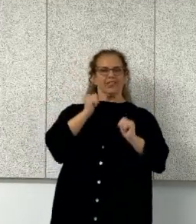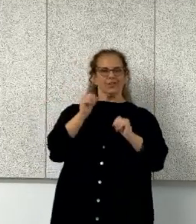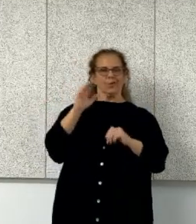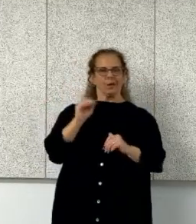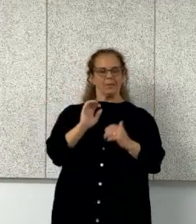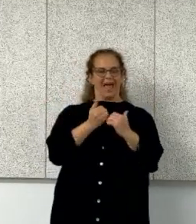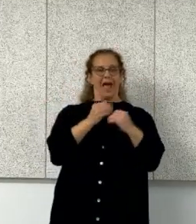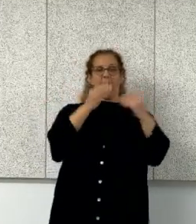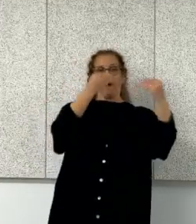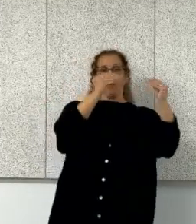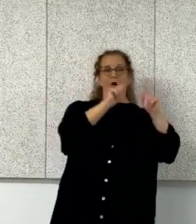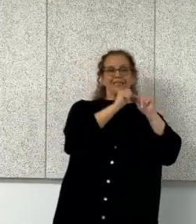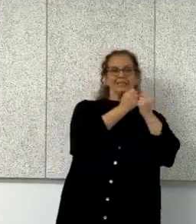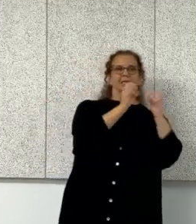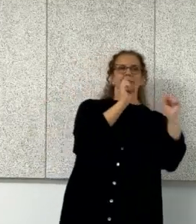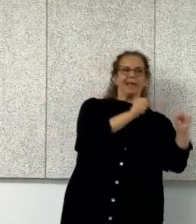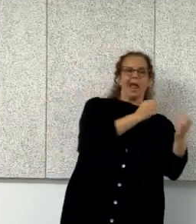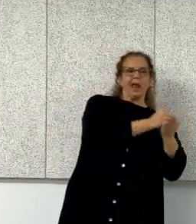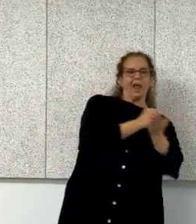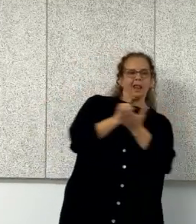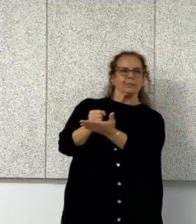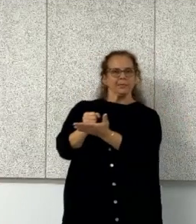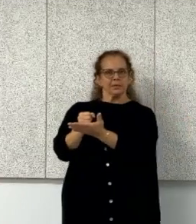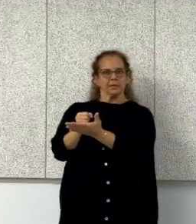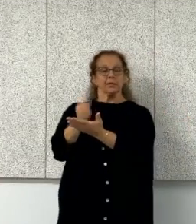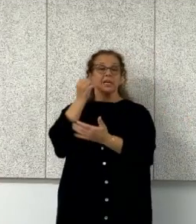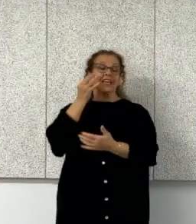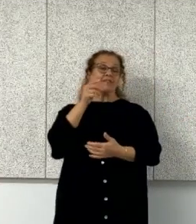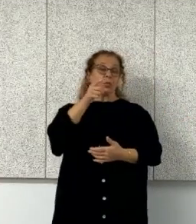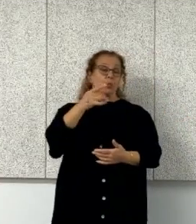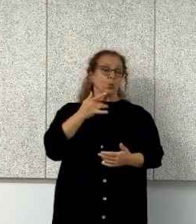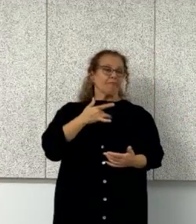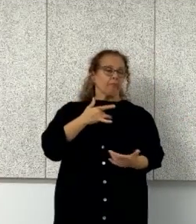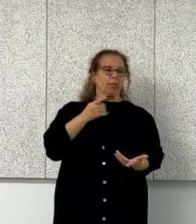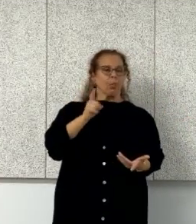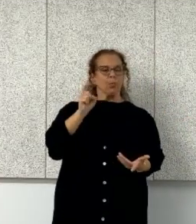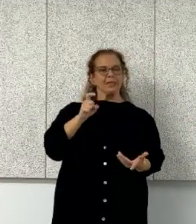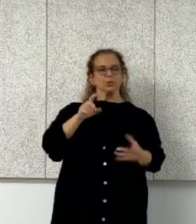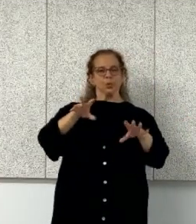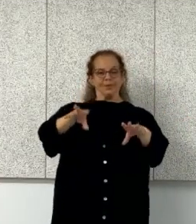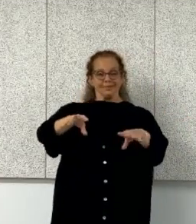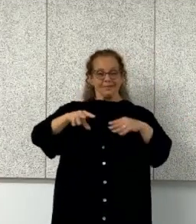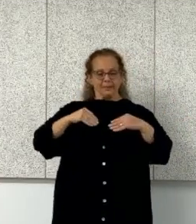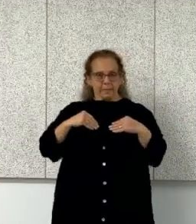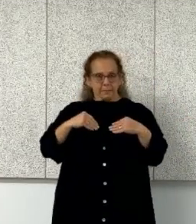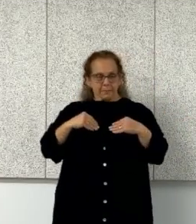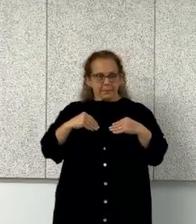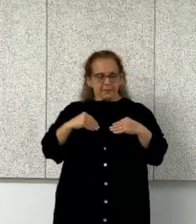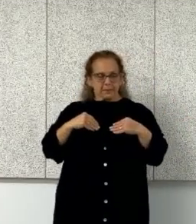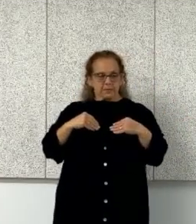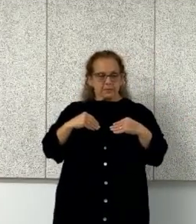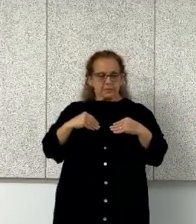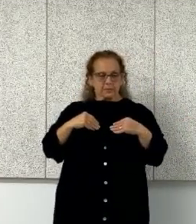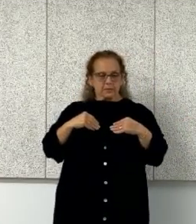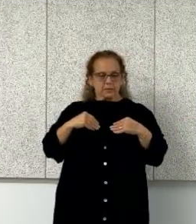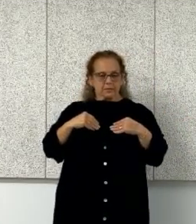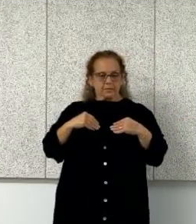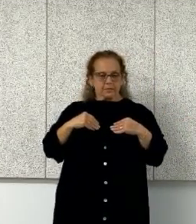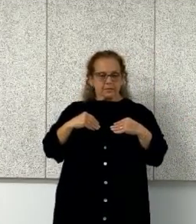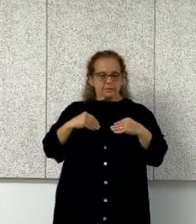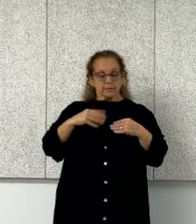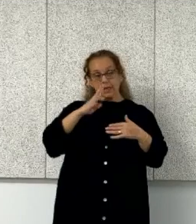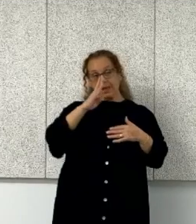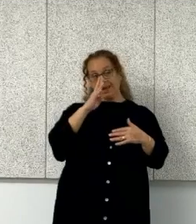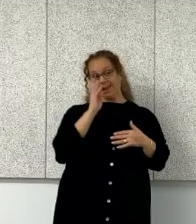know, useful in having that conversation. Mm-hmm. I do think we need to accept the fact that to ignore the insights that the marketing